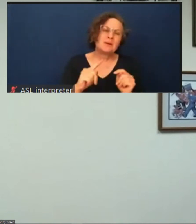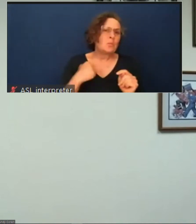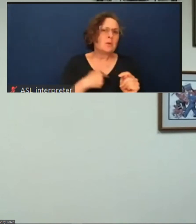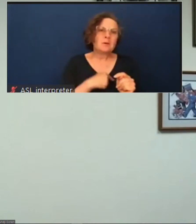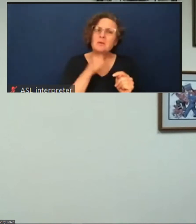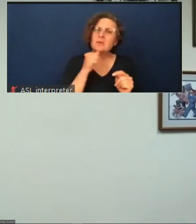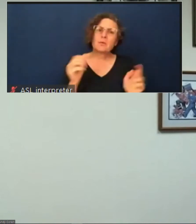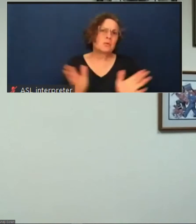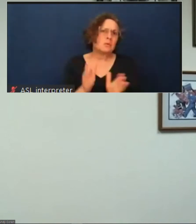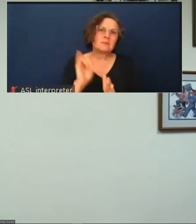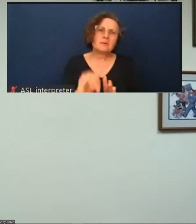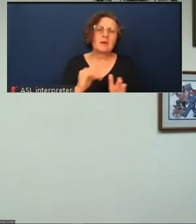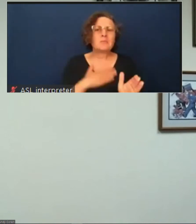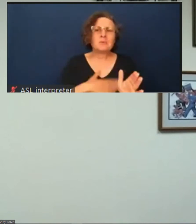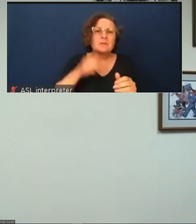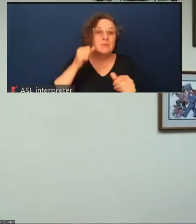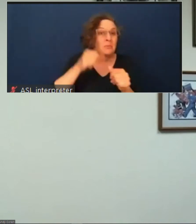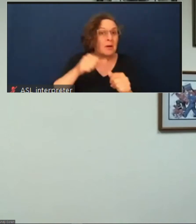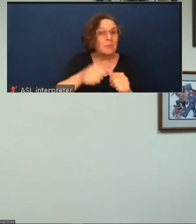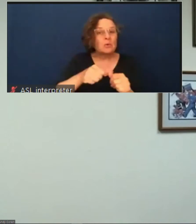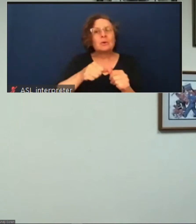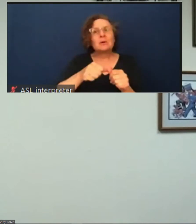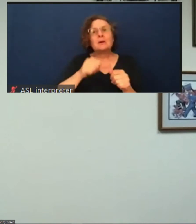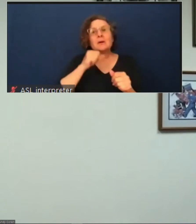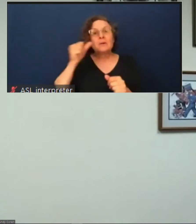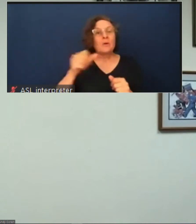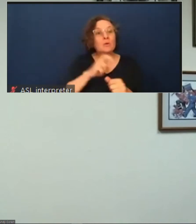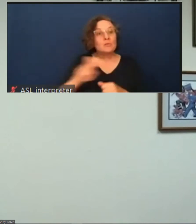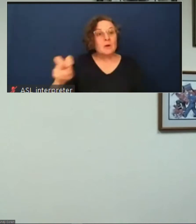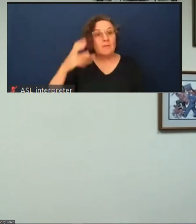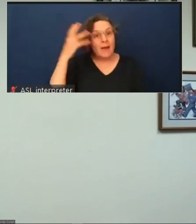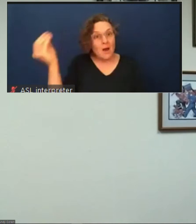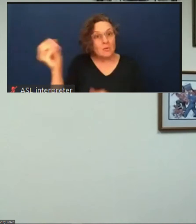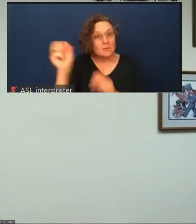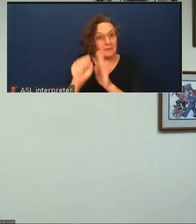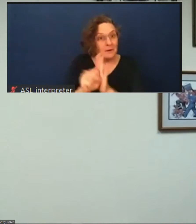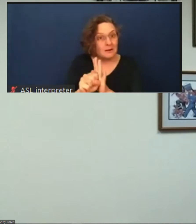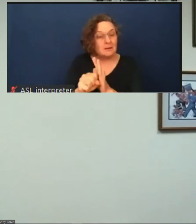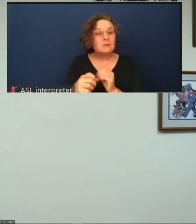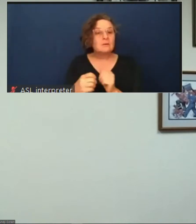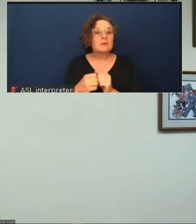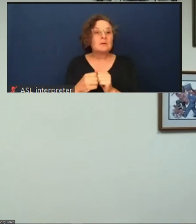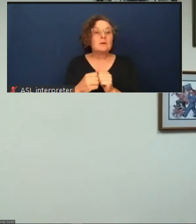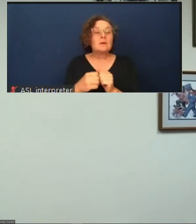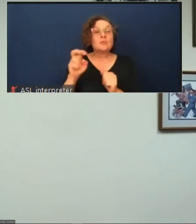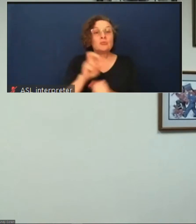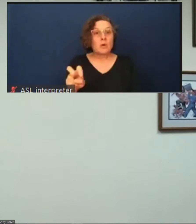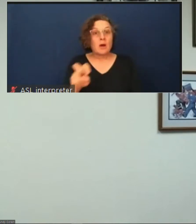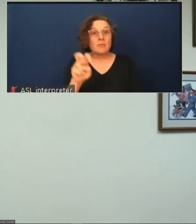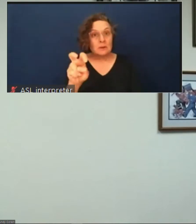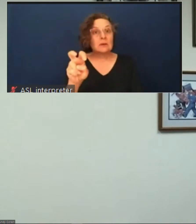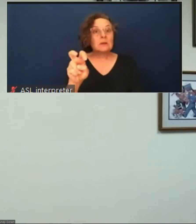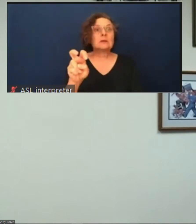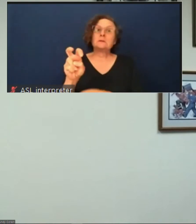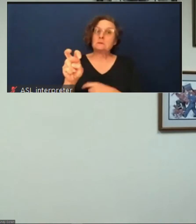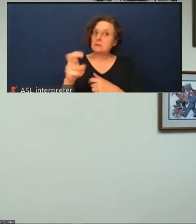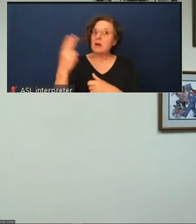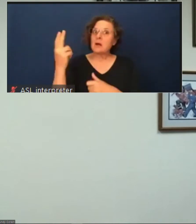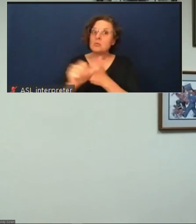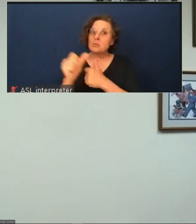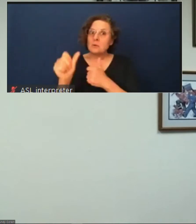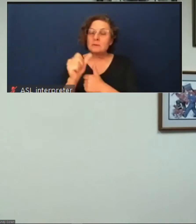So keep that in mind. Avoid out-of-state travel. There is more risk both in the traveling and from out-of-state